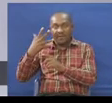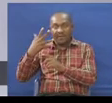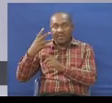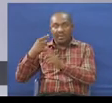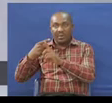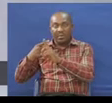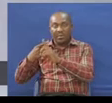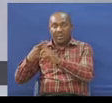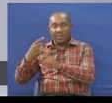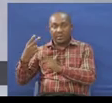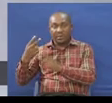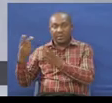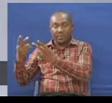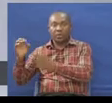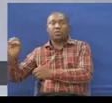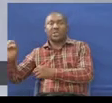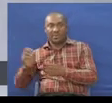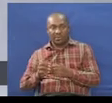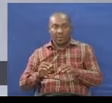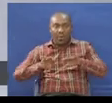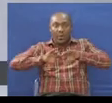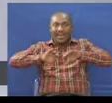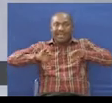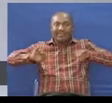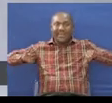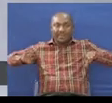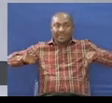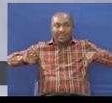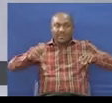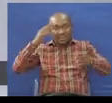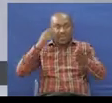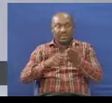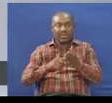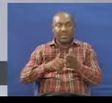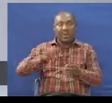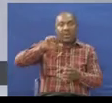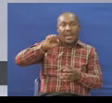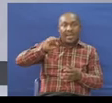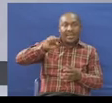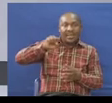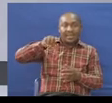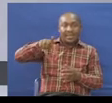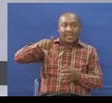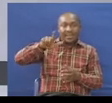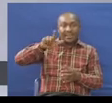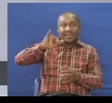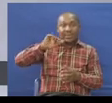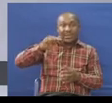plus 2 is equal to 0. We have printed this middle term here. That's why we call by splitting the middle term.